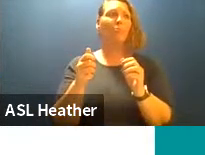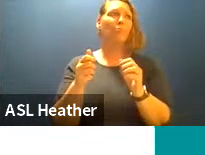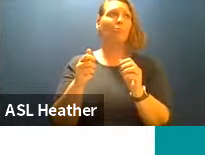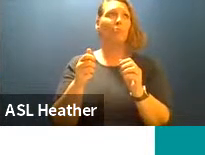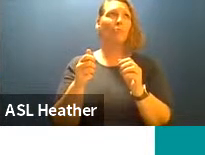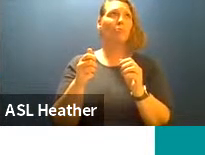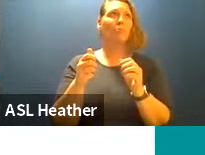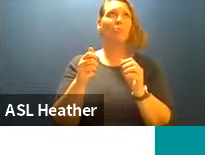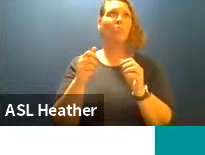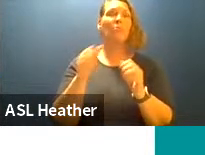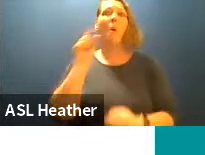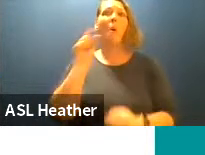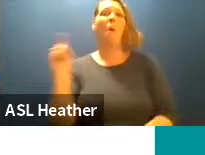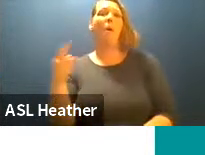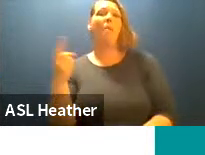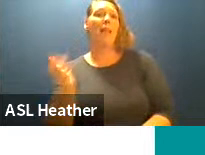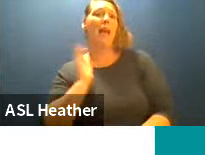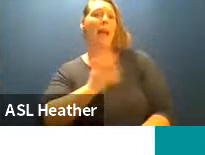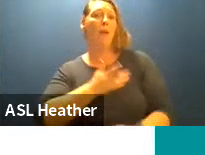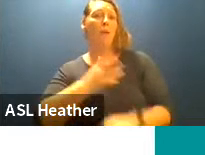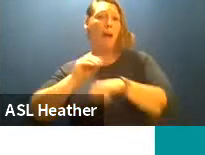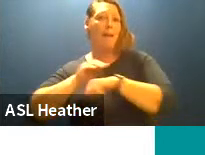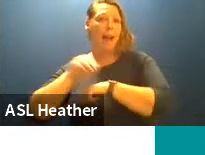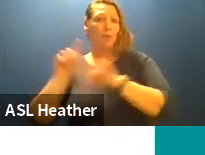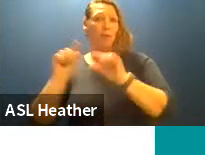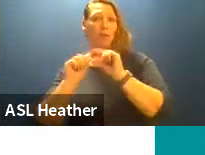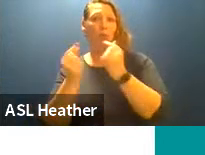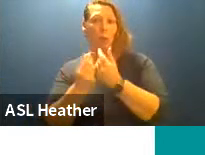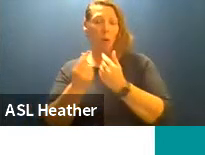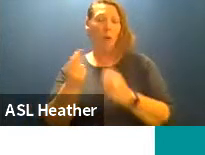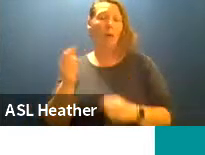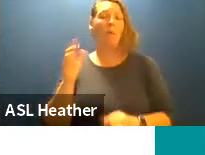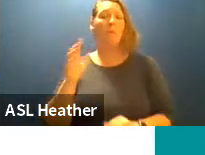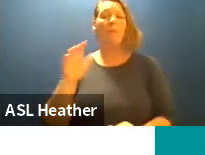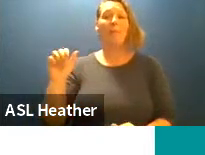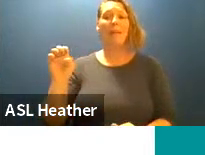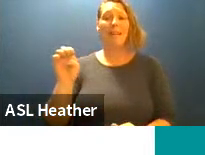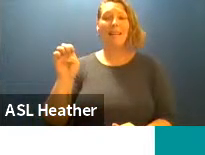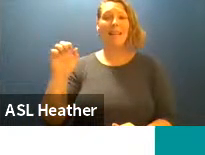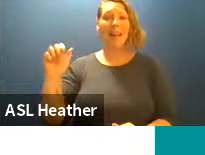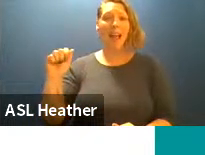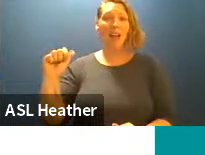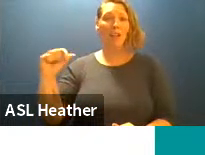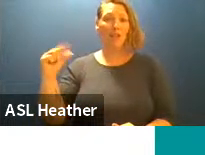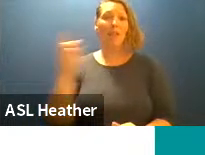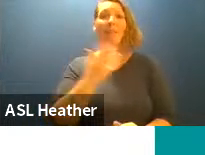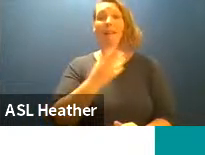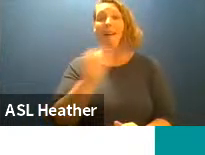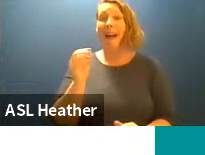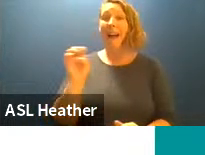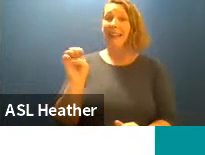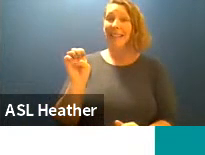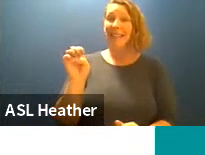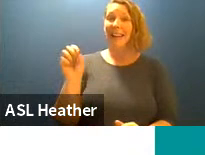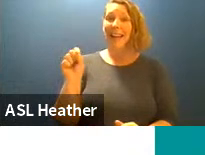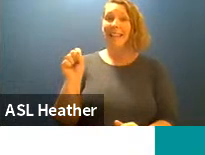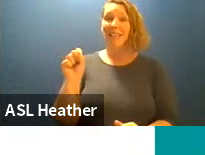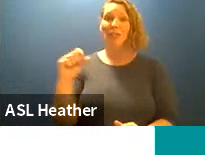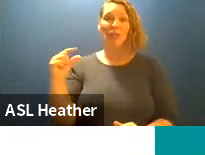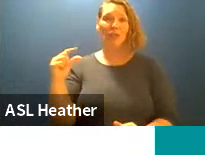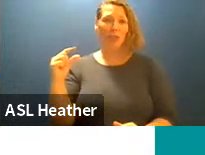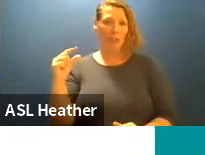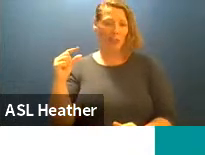our, not only our advisory groups, including EAG, but also with ESG, the Executive Steering